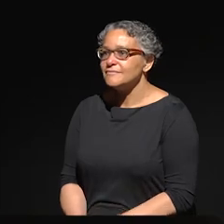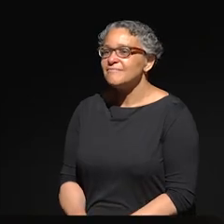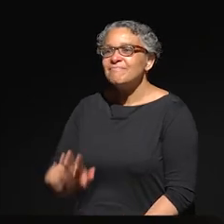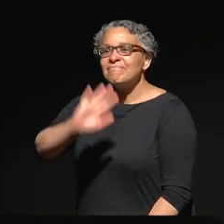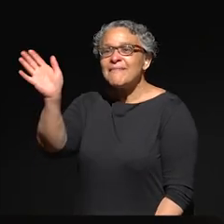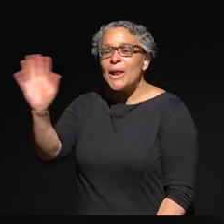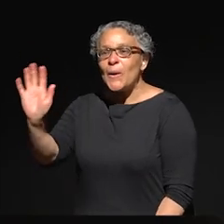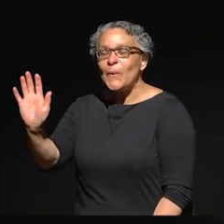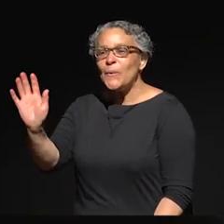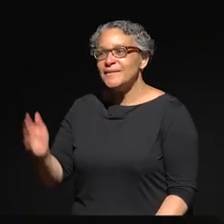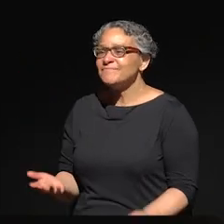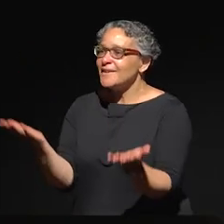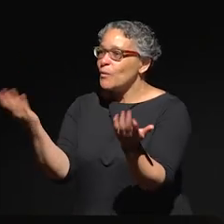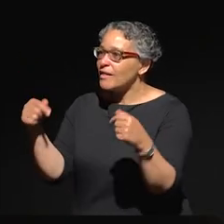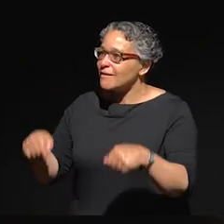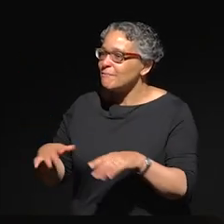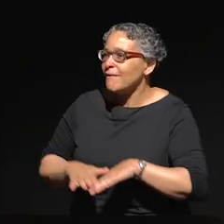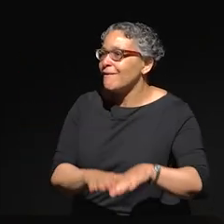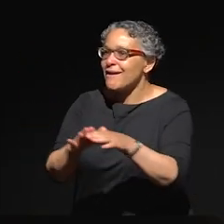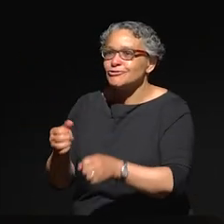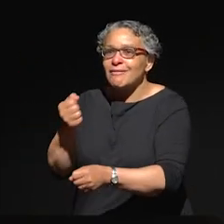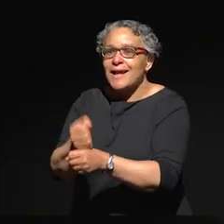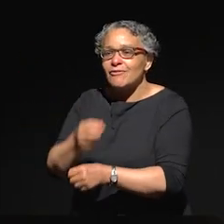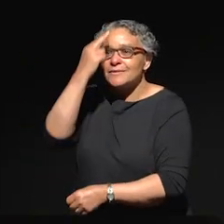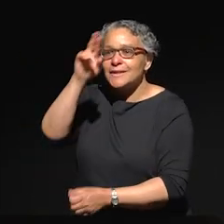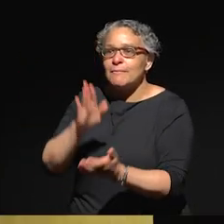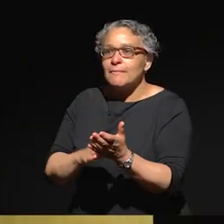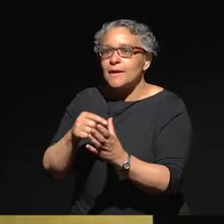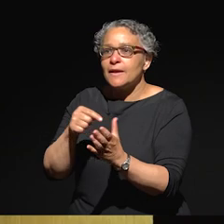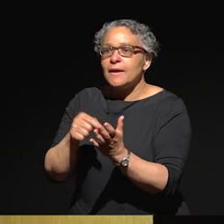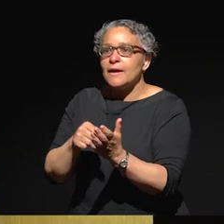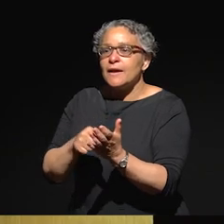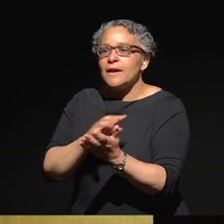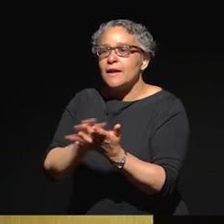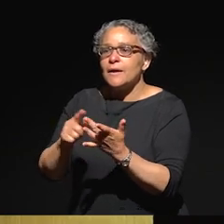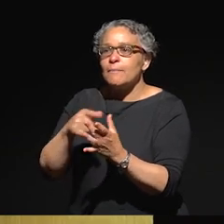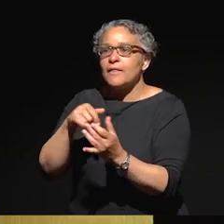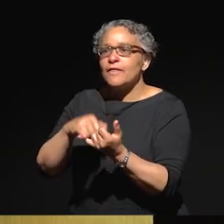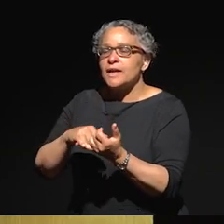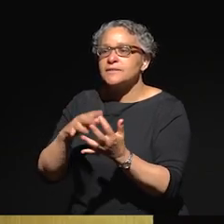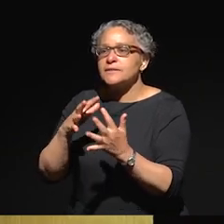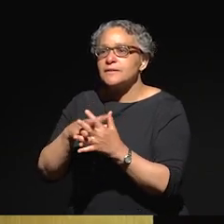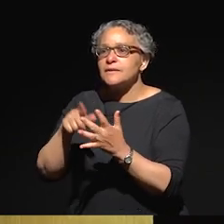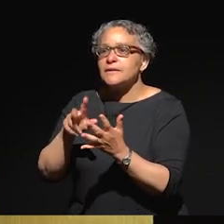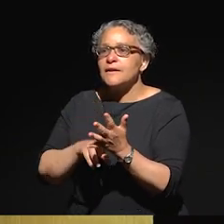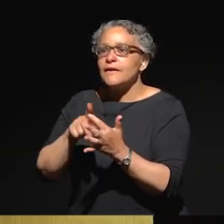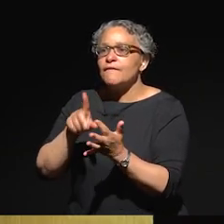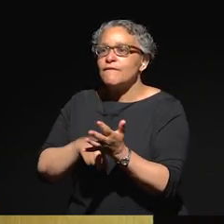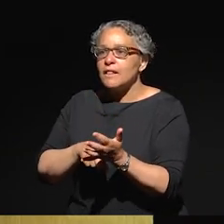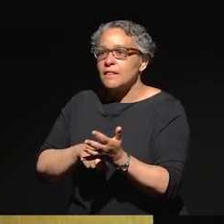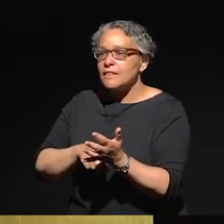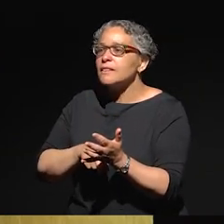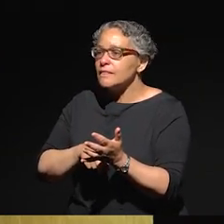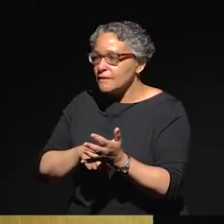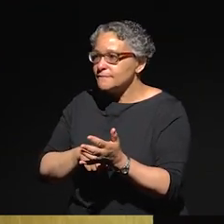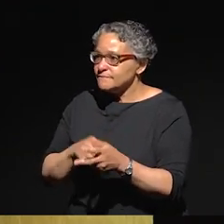Hello, and welcome to the National Gallery. I'm Matthias Wivel, the Art Jepson Curator of 16th Century Italian Paintings